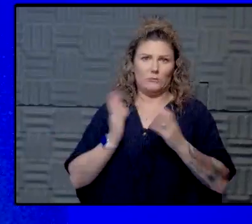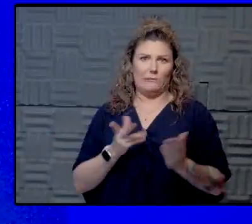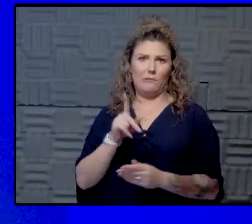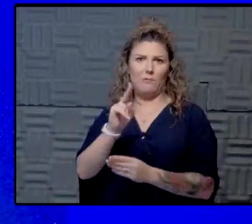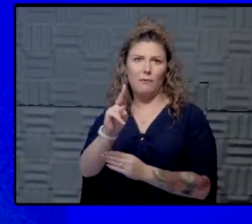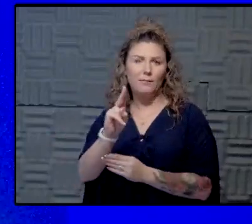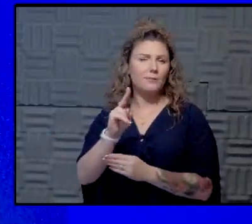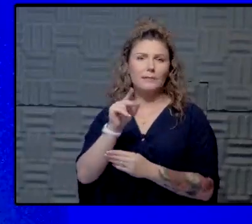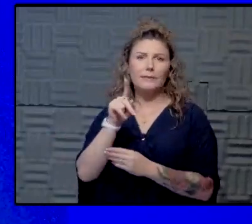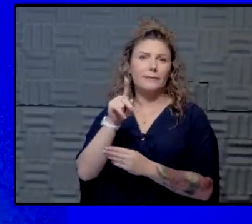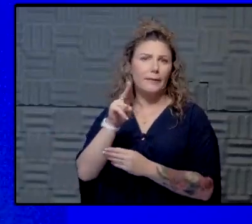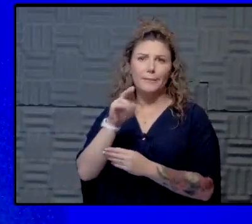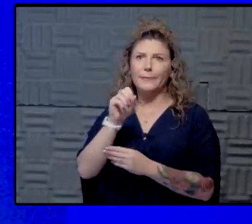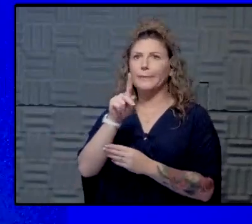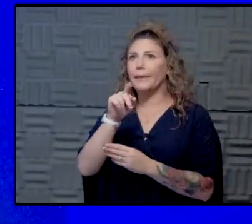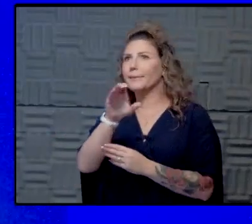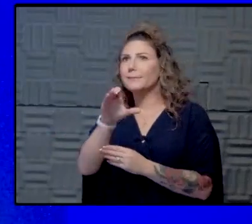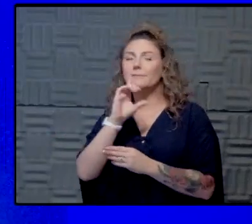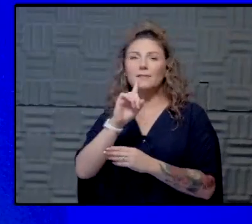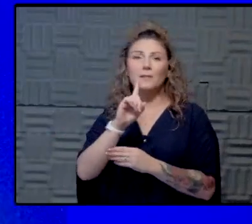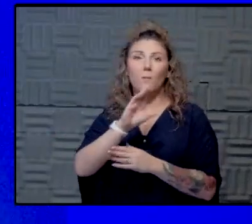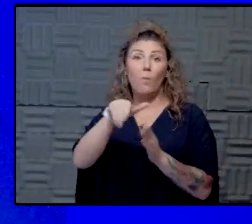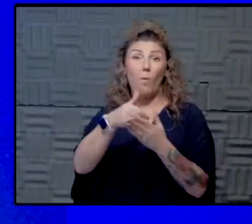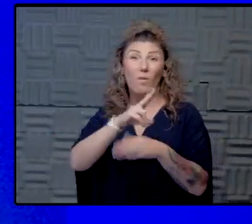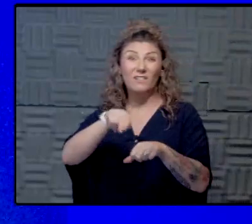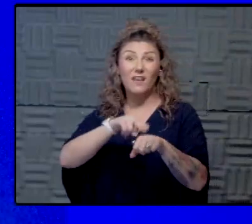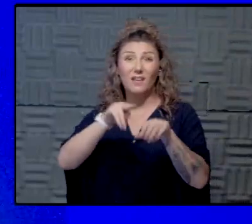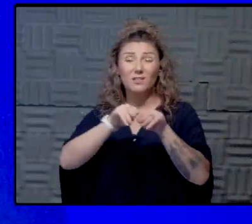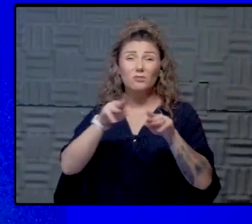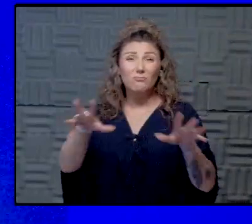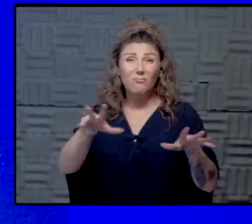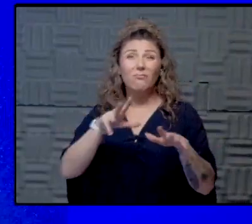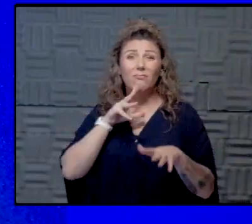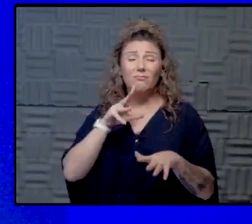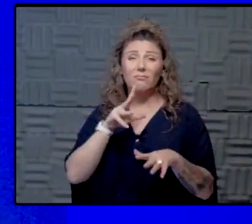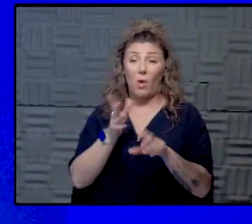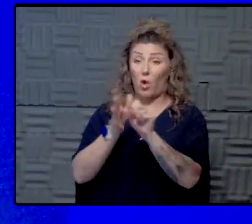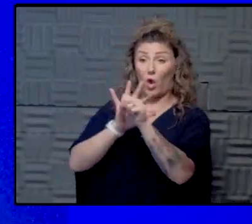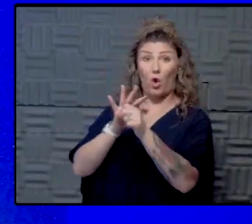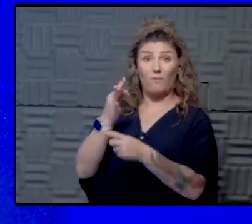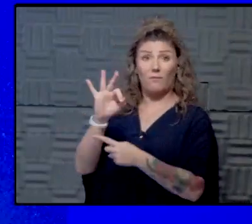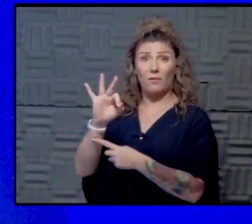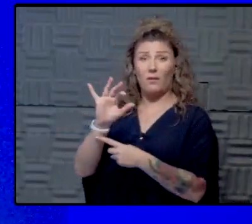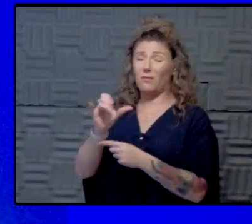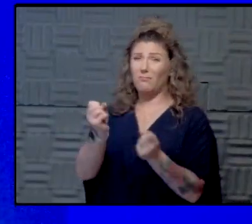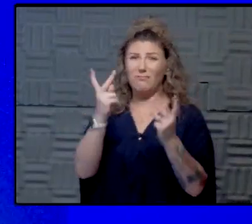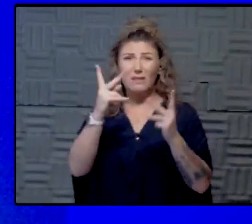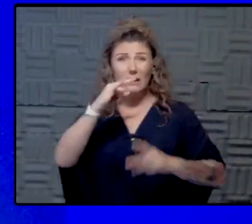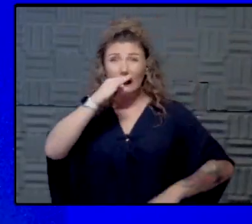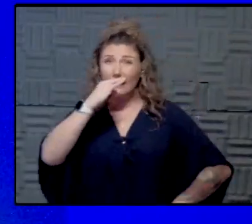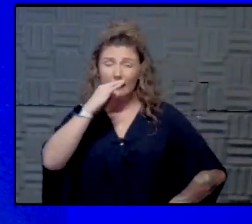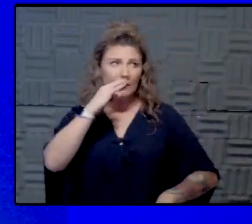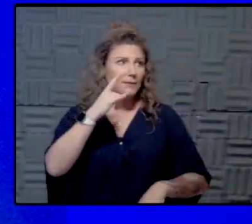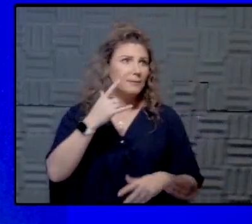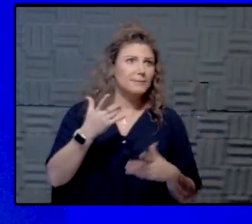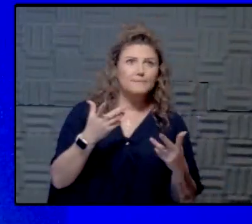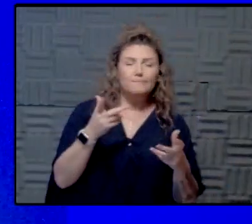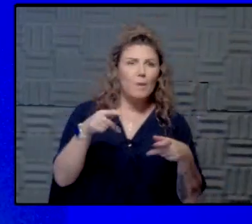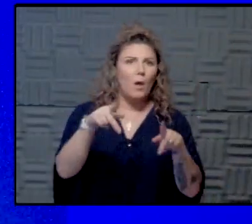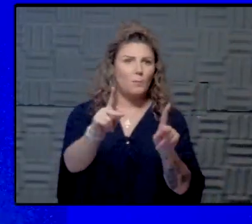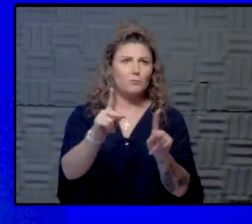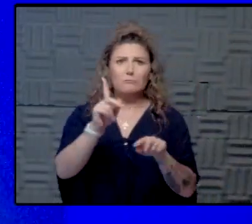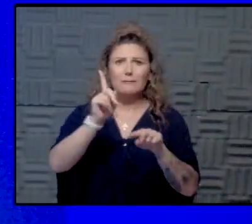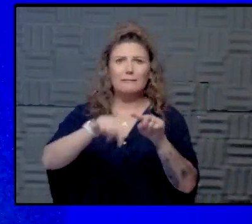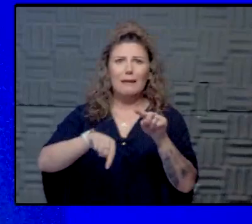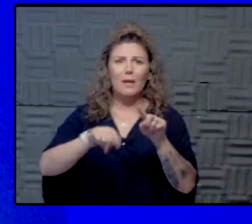the country situation that because of COVID, many of these kids have not had the opportunity, maybe as a year ago,